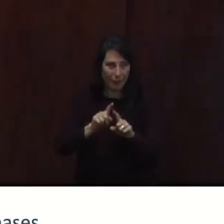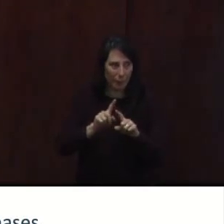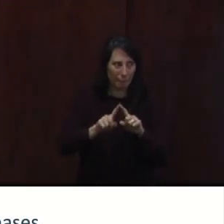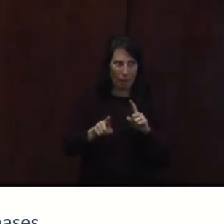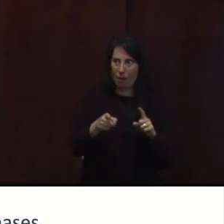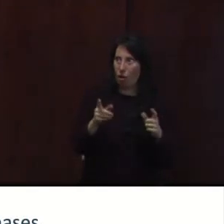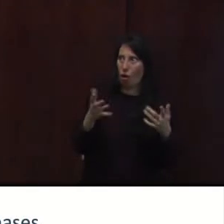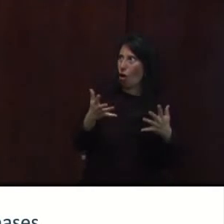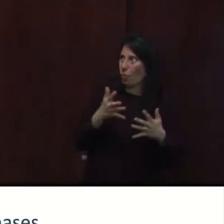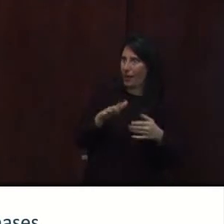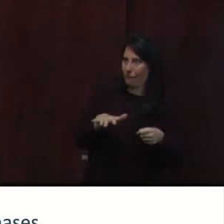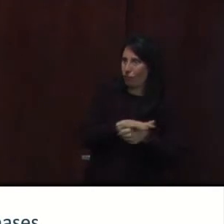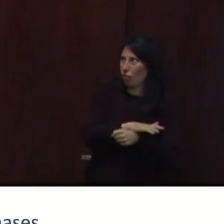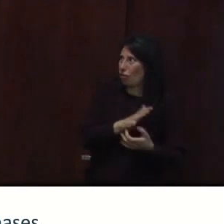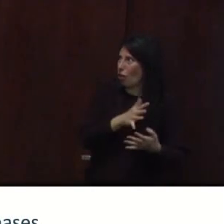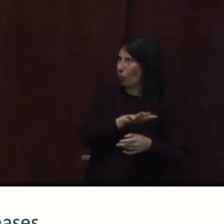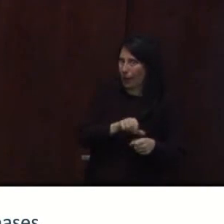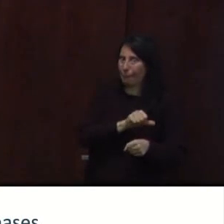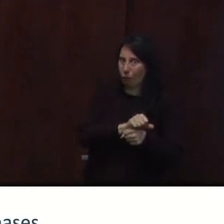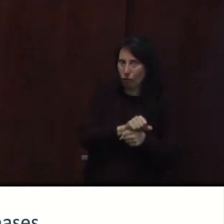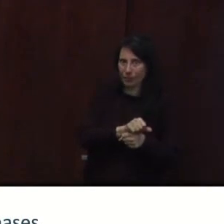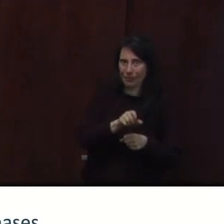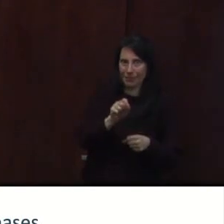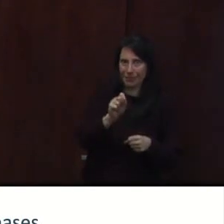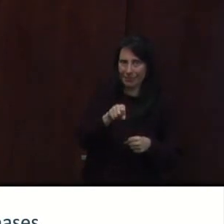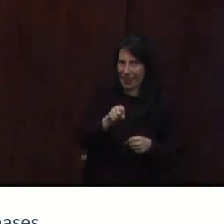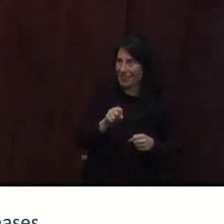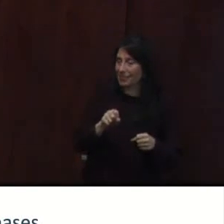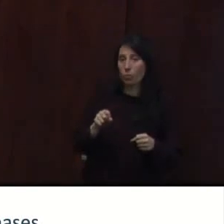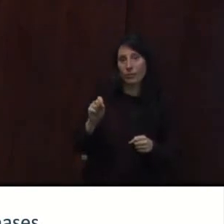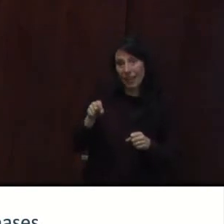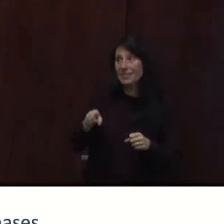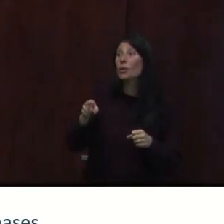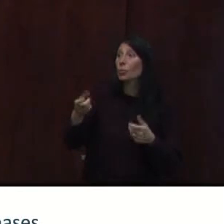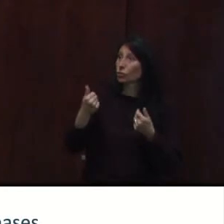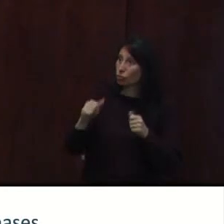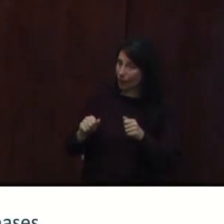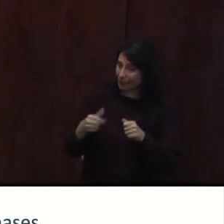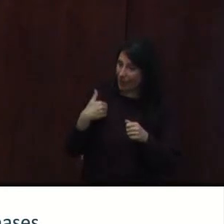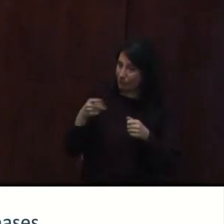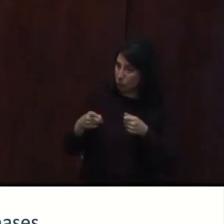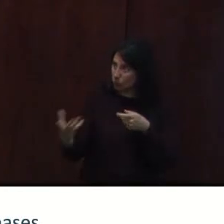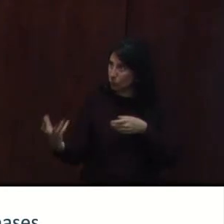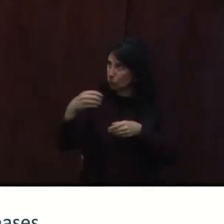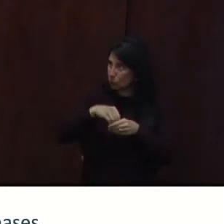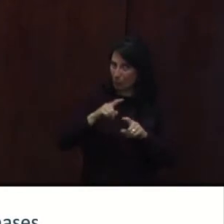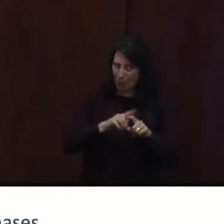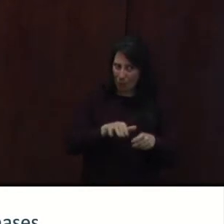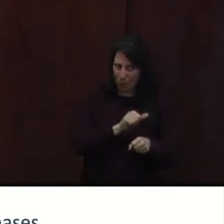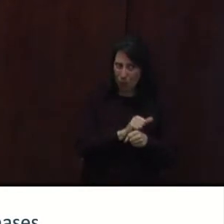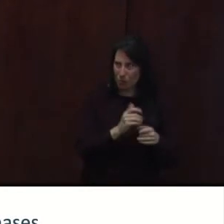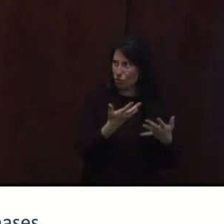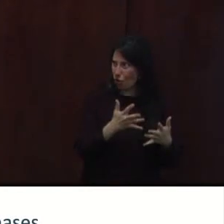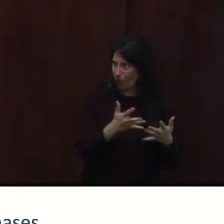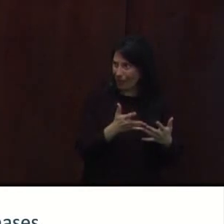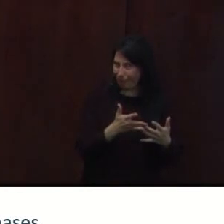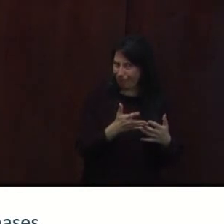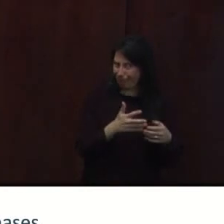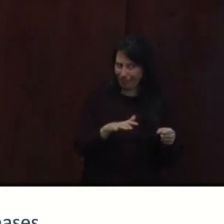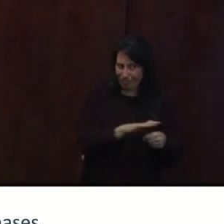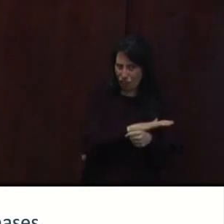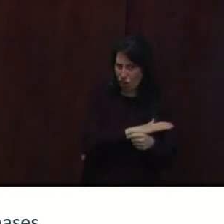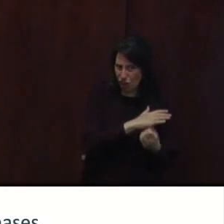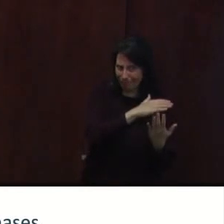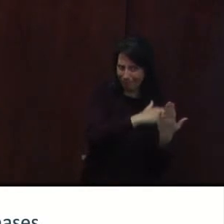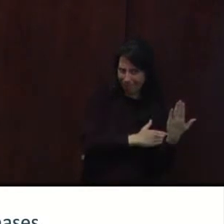that yes, we are incorporating you, but we had given all of the appointments for our vaccine at this time. So we're going to work to try